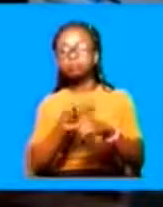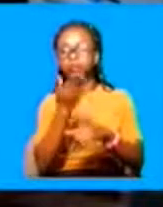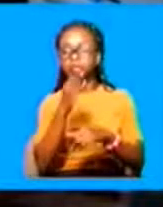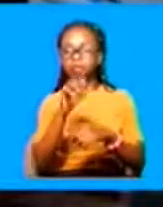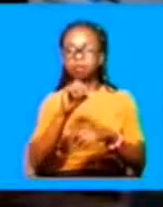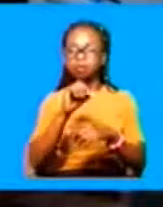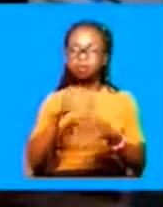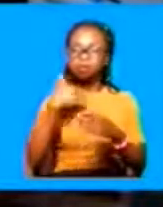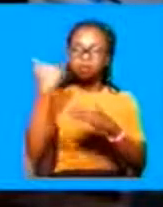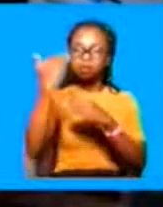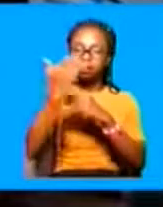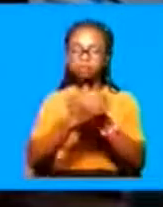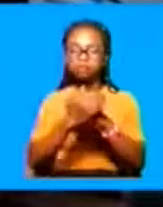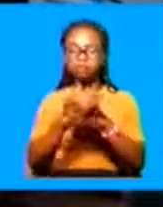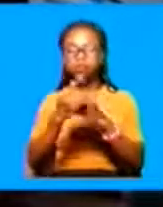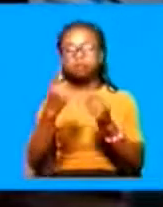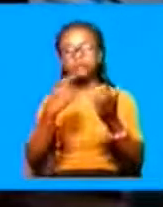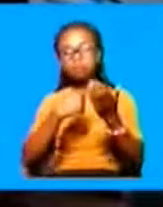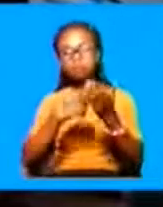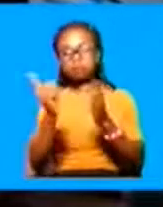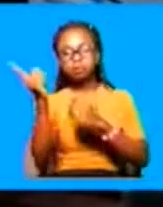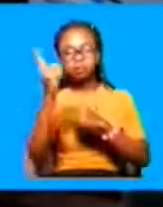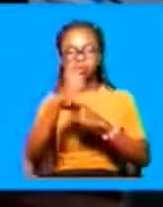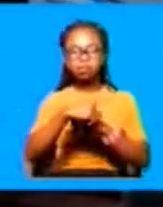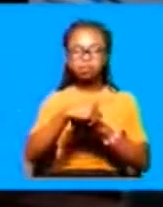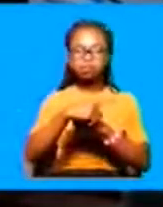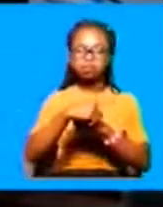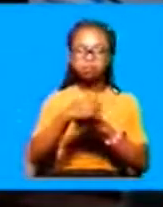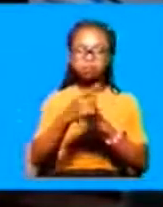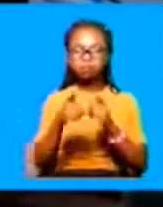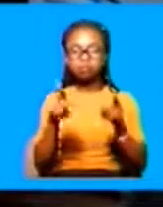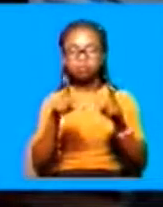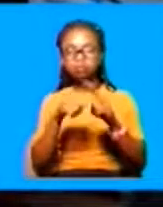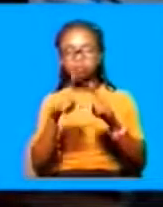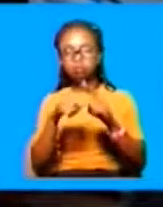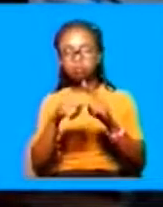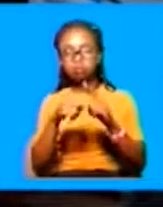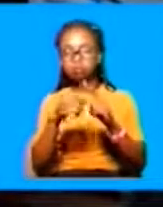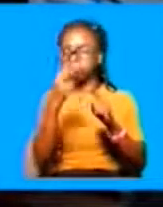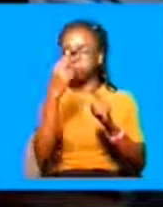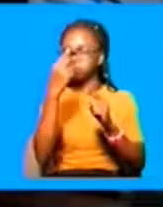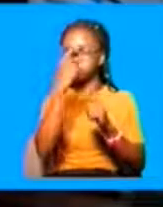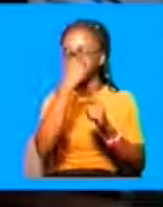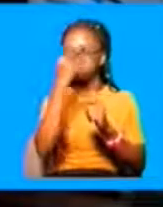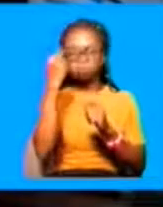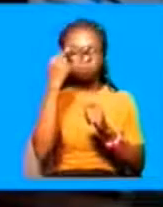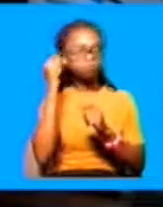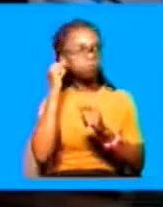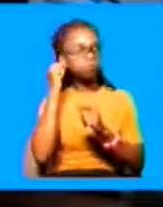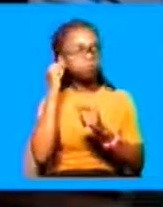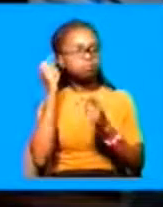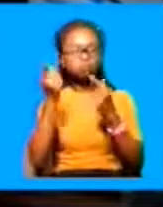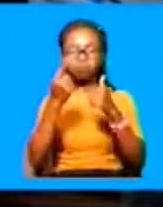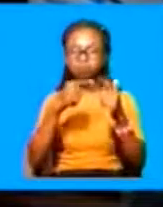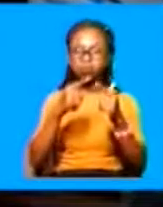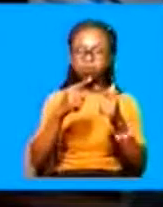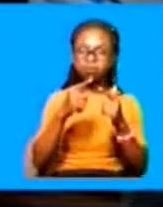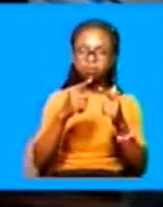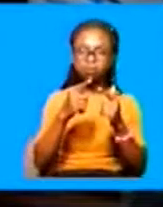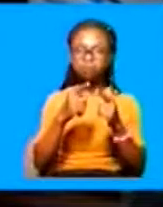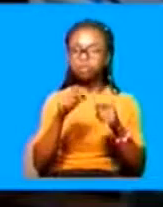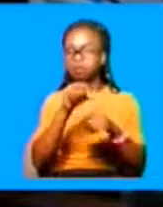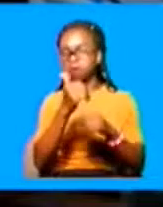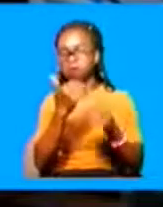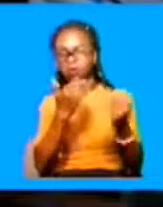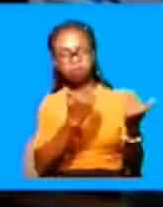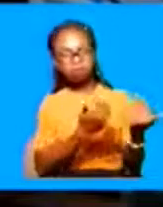bang' ndalo moko kata juma moko kata dweche moko ariyo to wang' chak duogo kata ite chak duogo. To kuom nyithindo mang'eny yudo ka ite sim